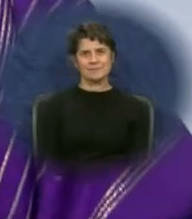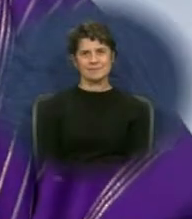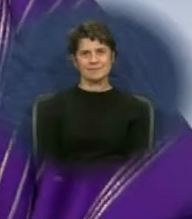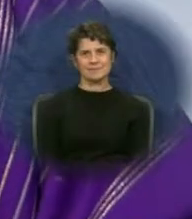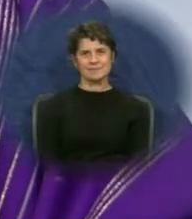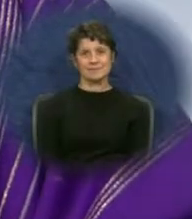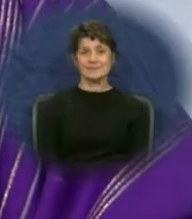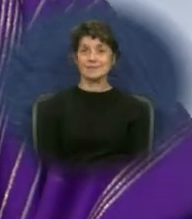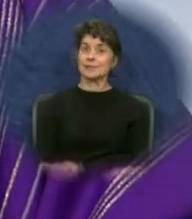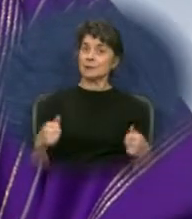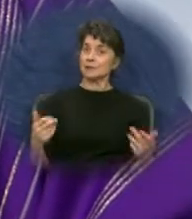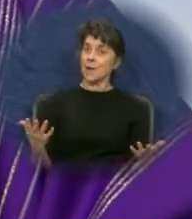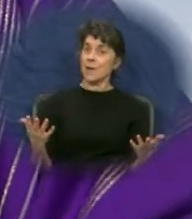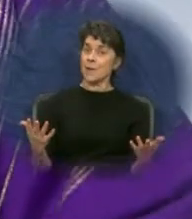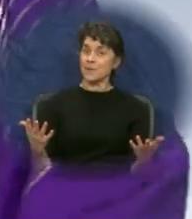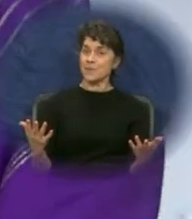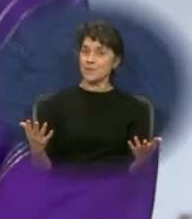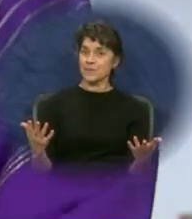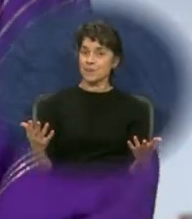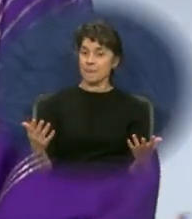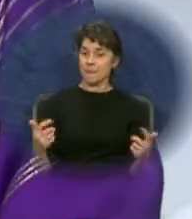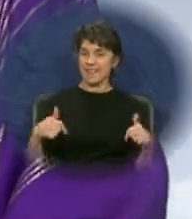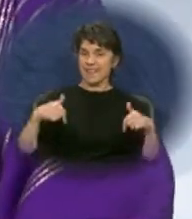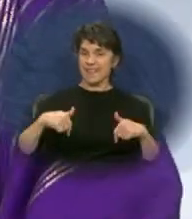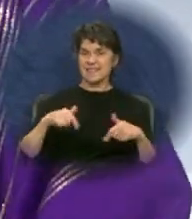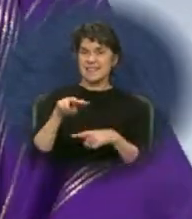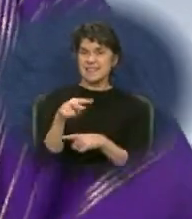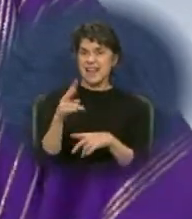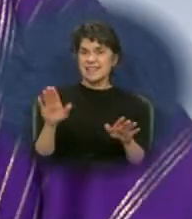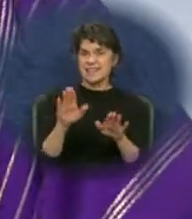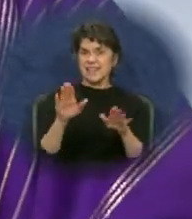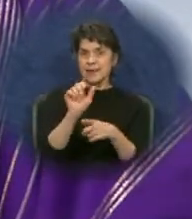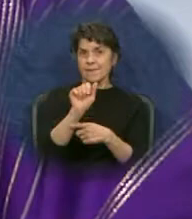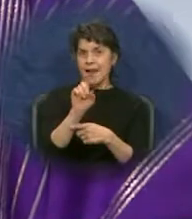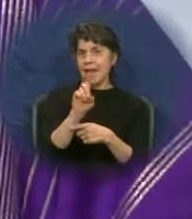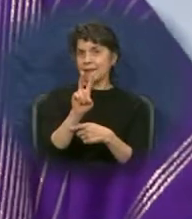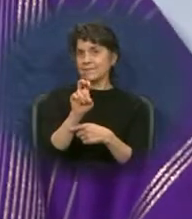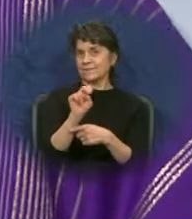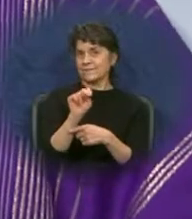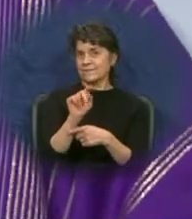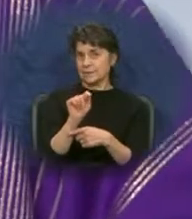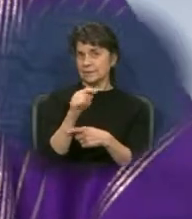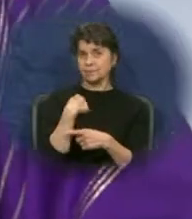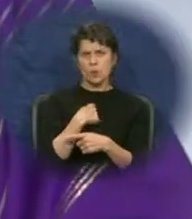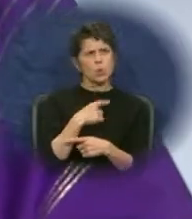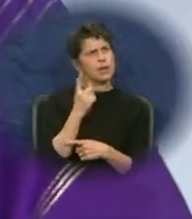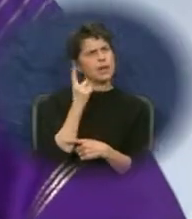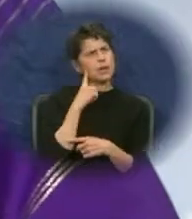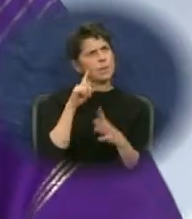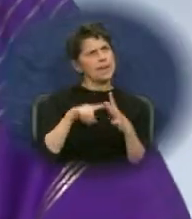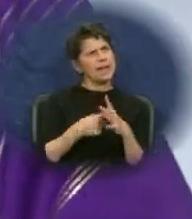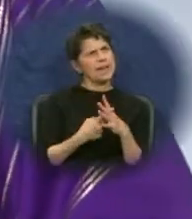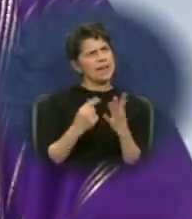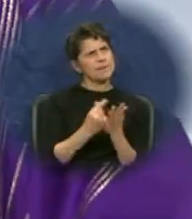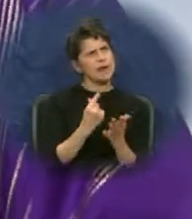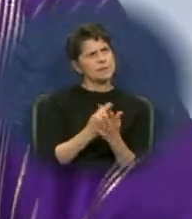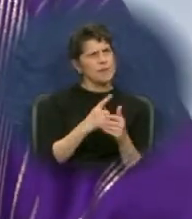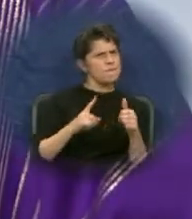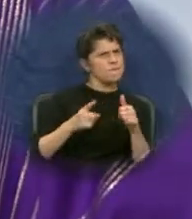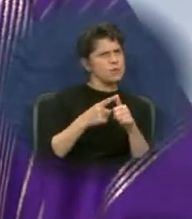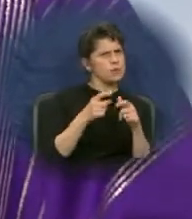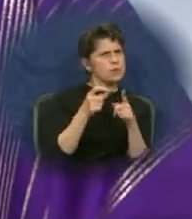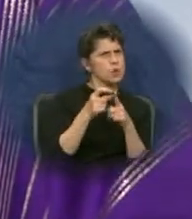And so on this second Sunday of Advent, we hear the beginning of the Gospel, the very first